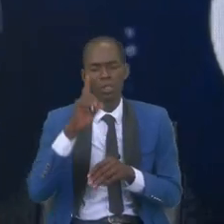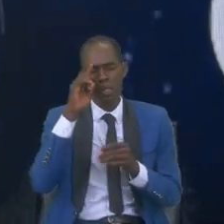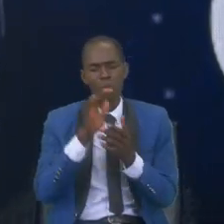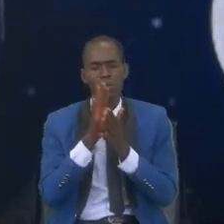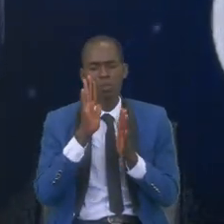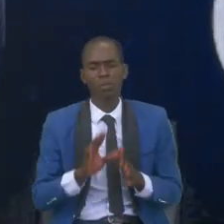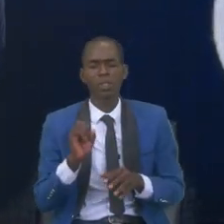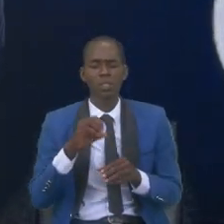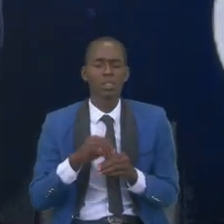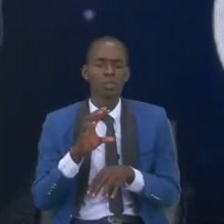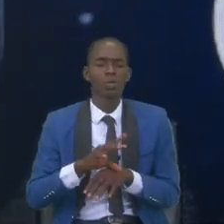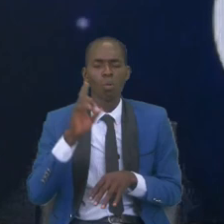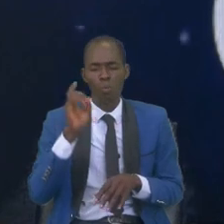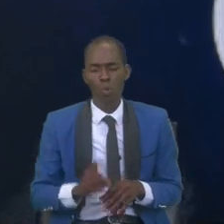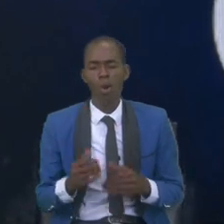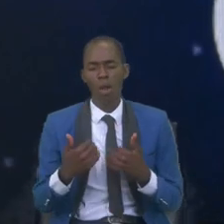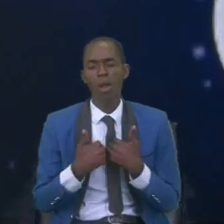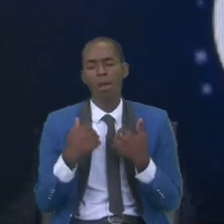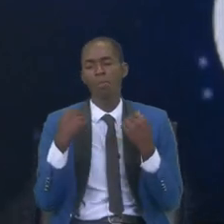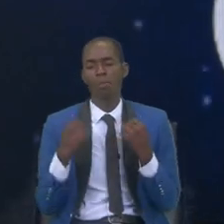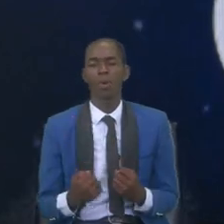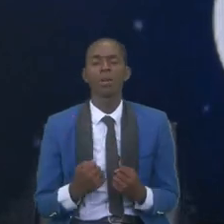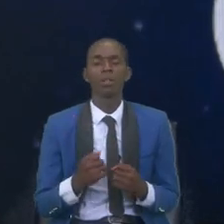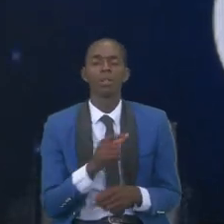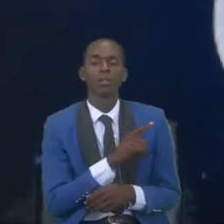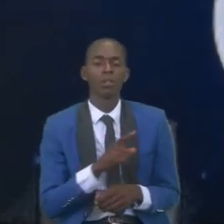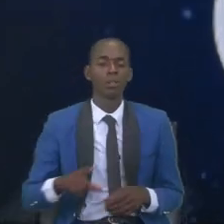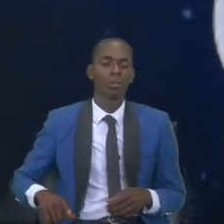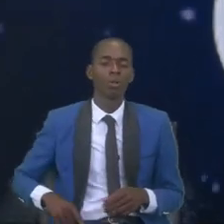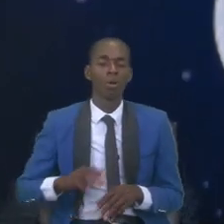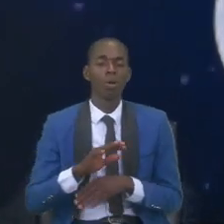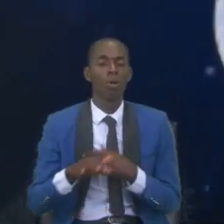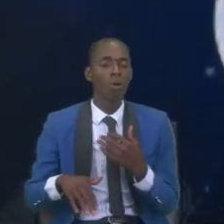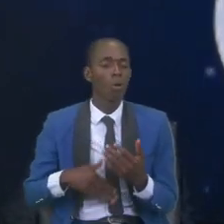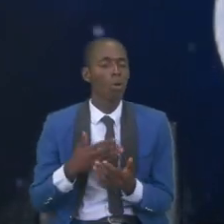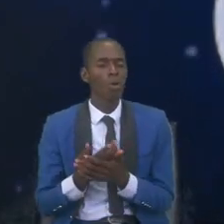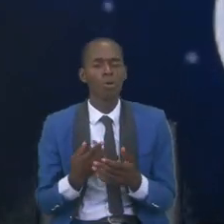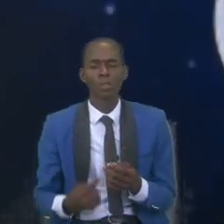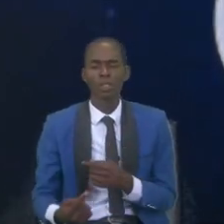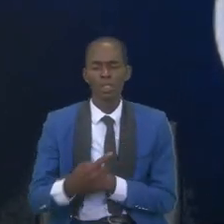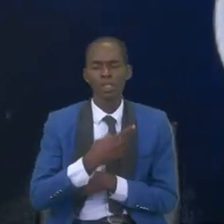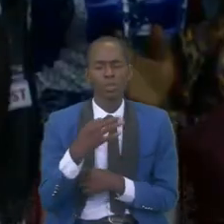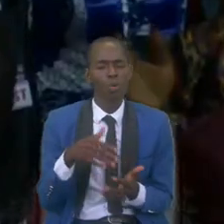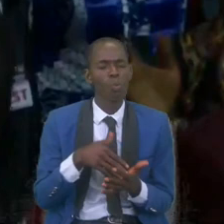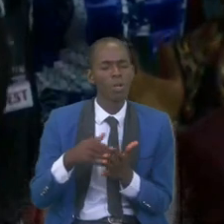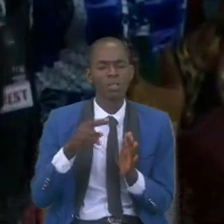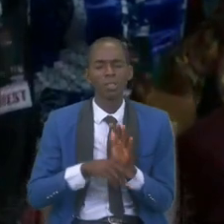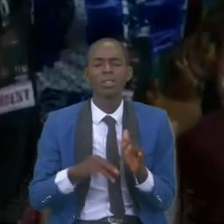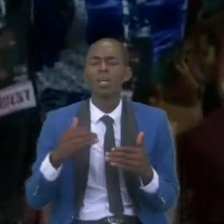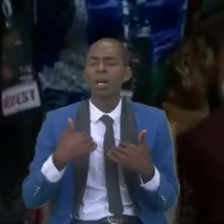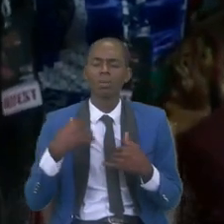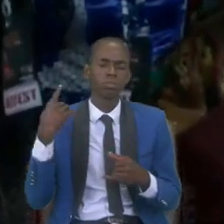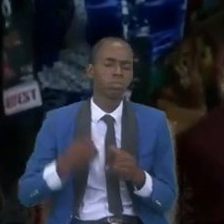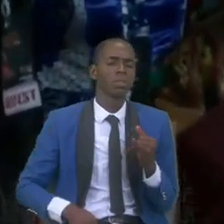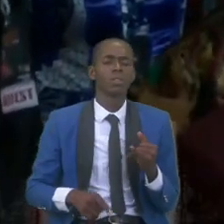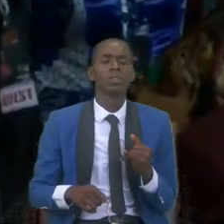church must have power. Amen. Lord, all the days of weakness are over. Amen. All the